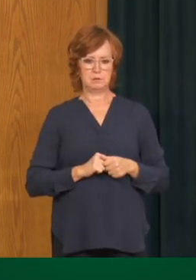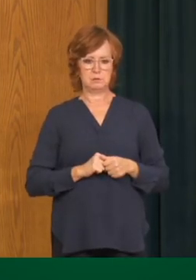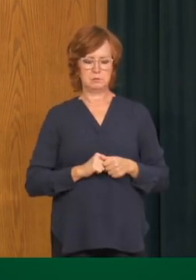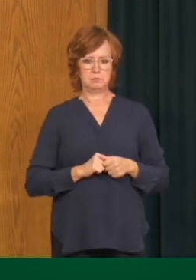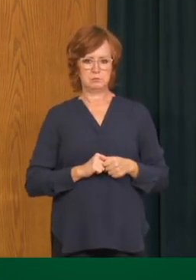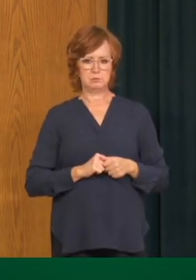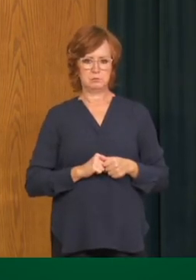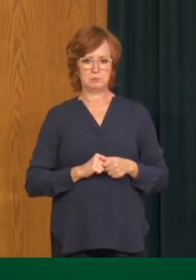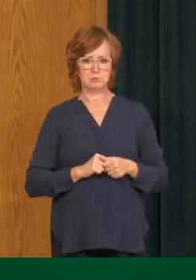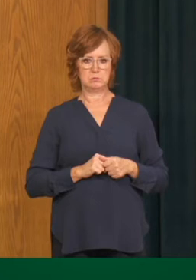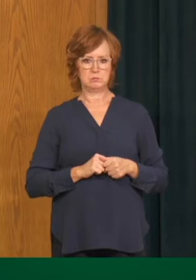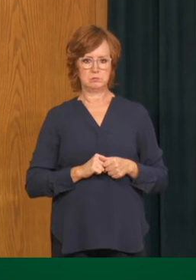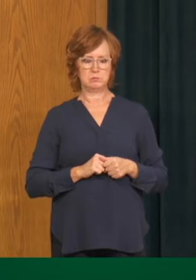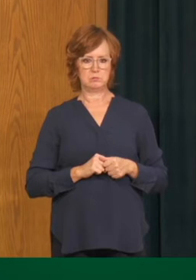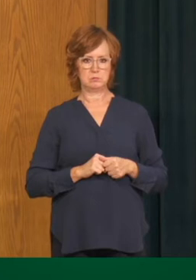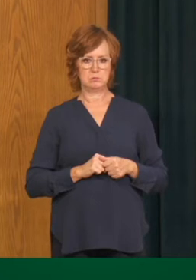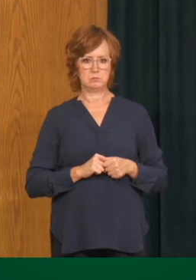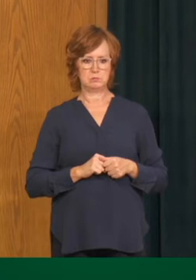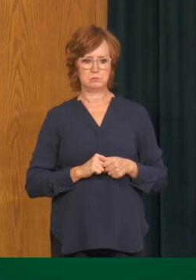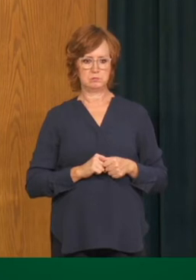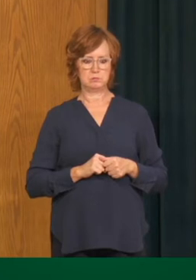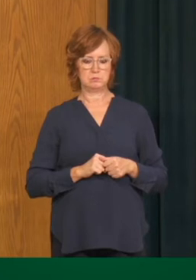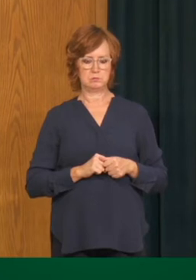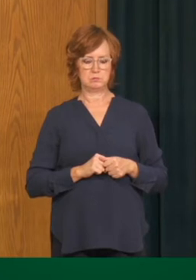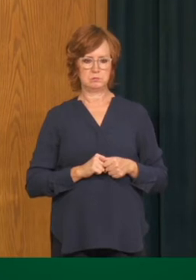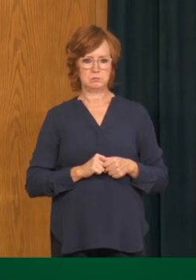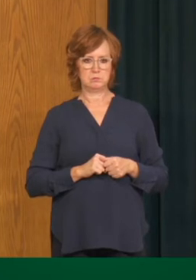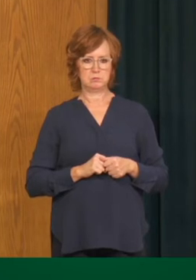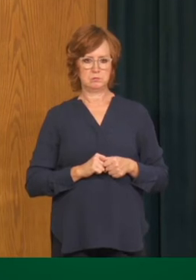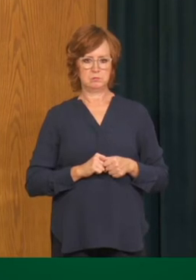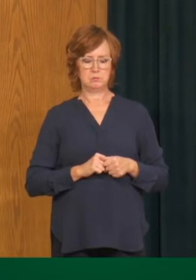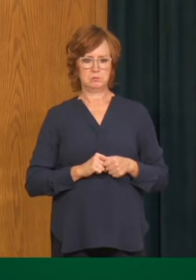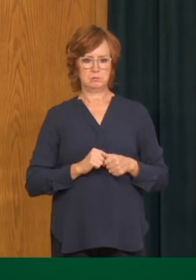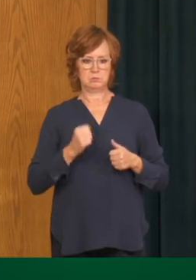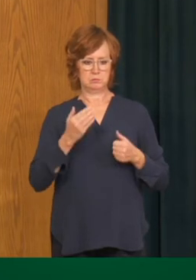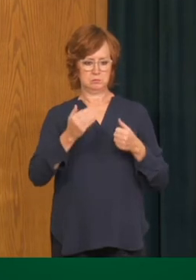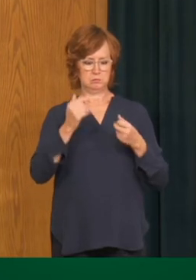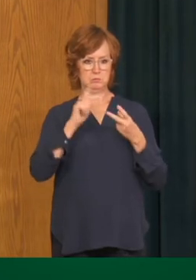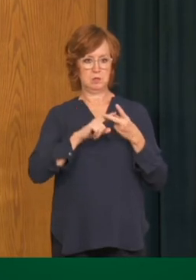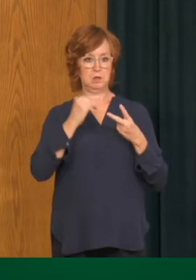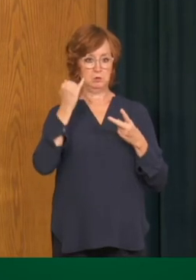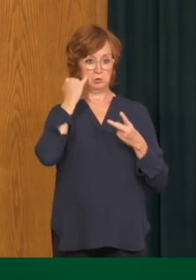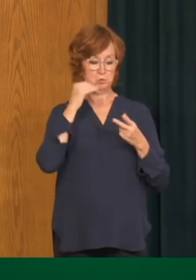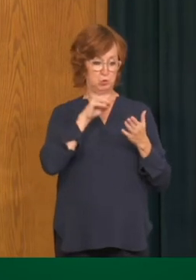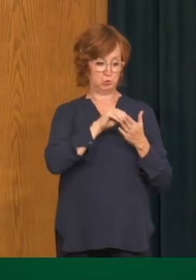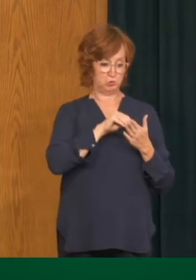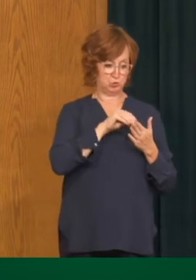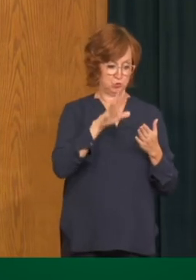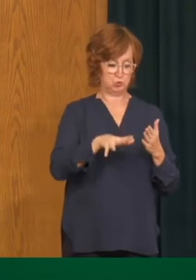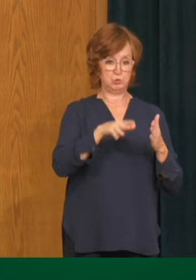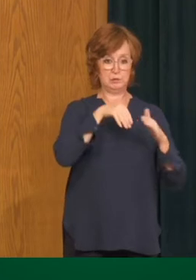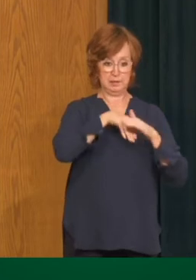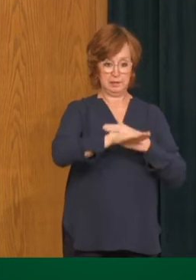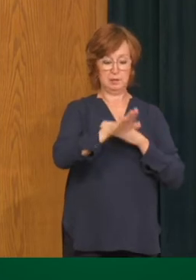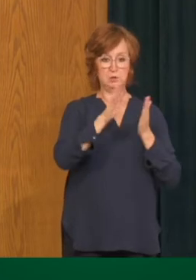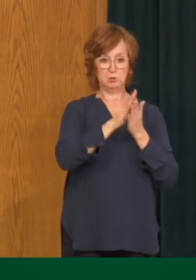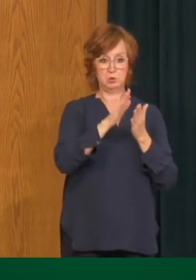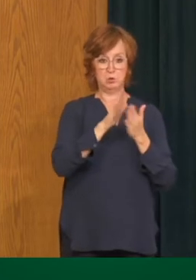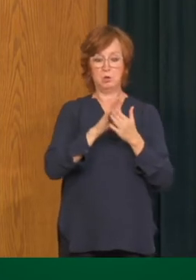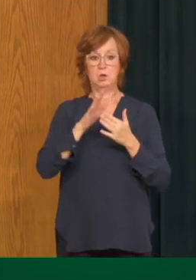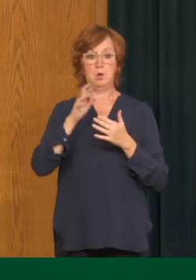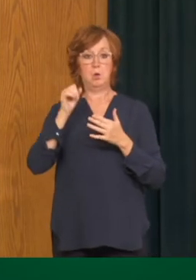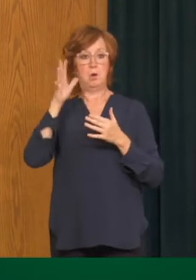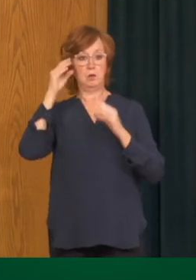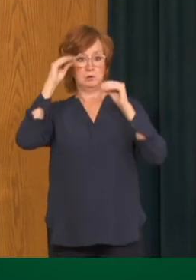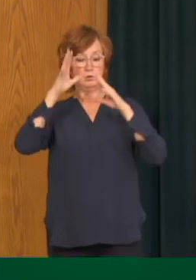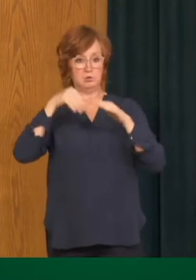that when a student or an educator does arrive in the school, we would hope there are things available. It's going to be a little different. We'd